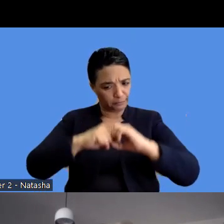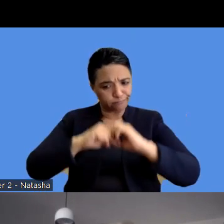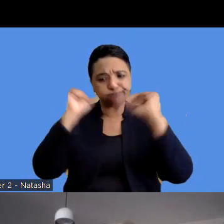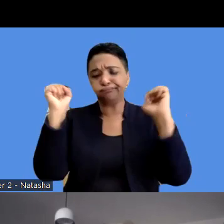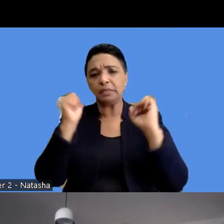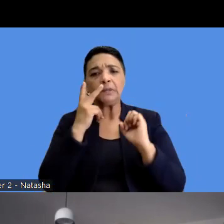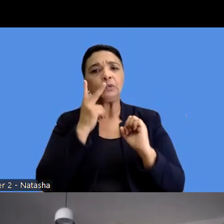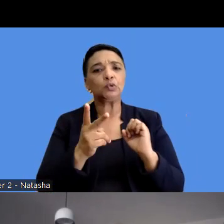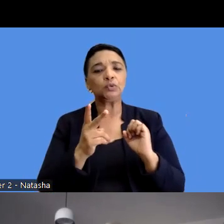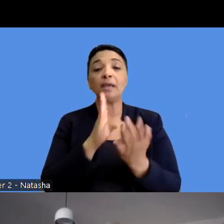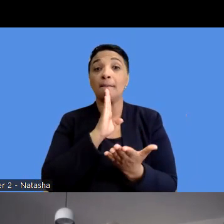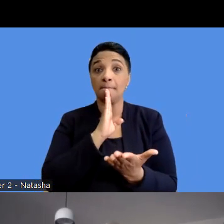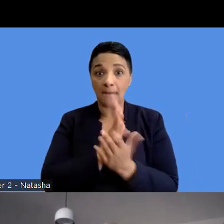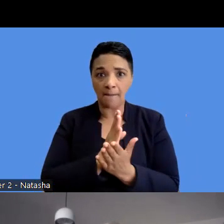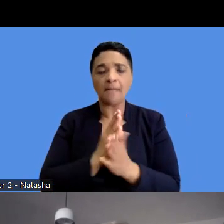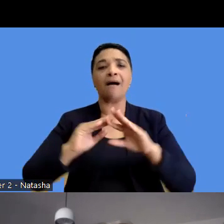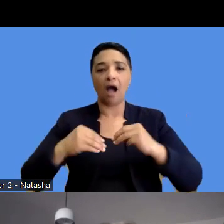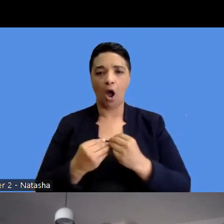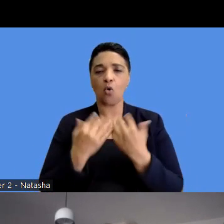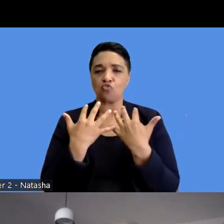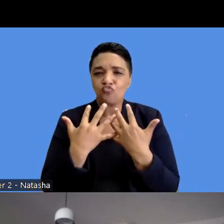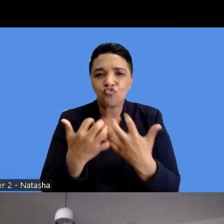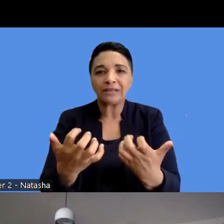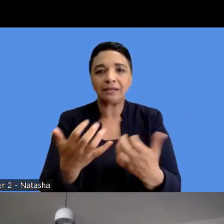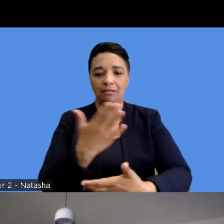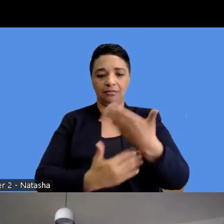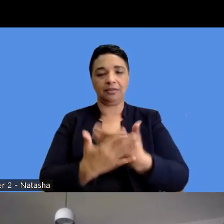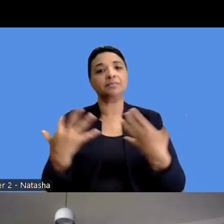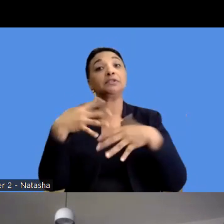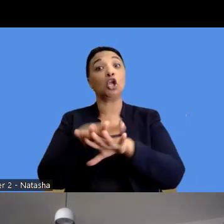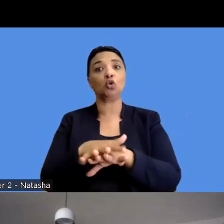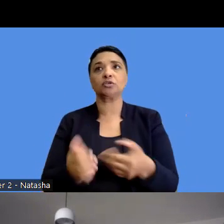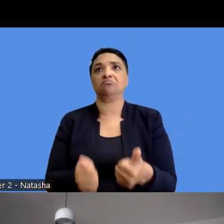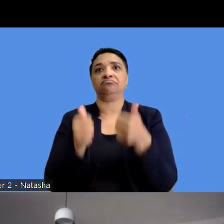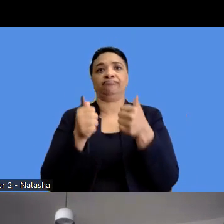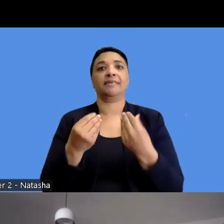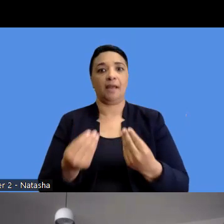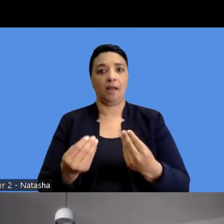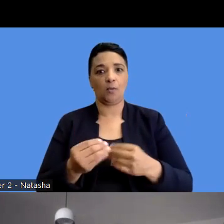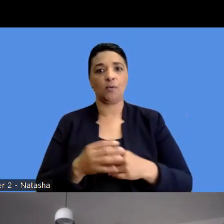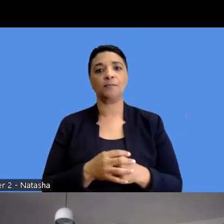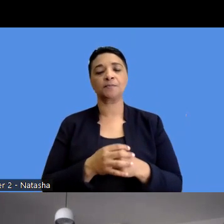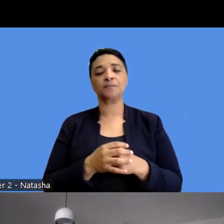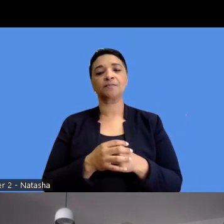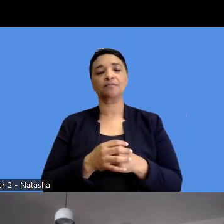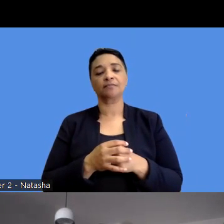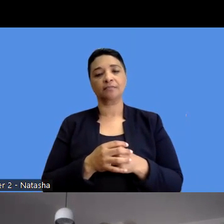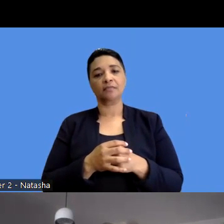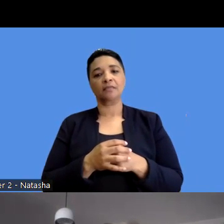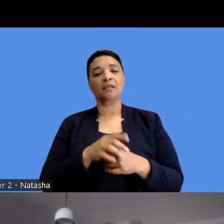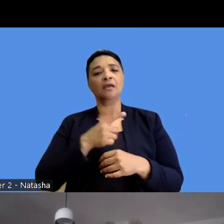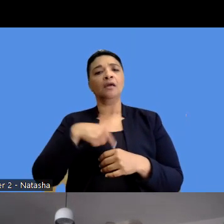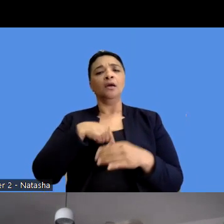good practices to integrate disability inclusion better? And with a particular focus also